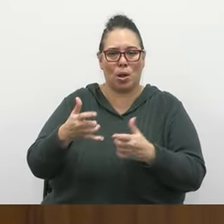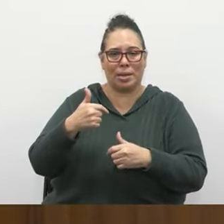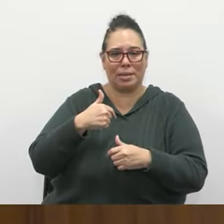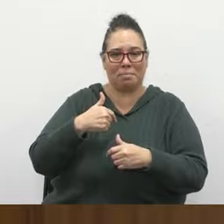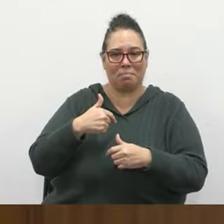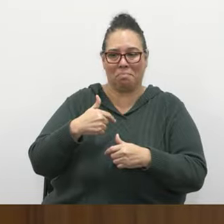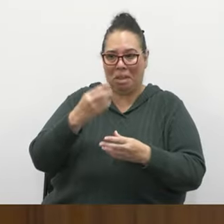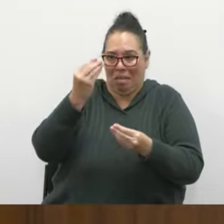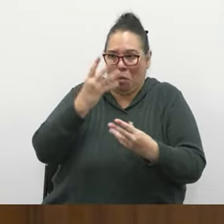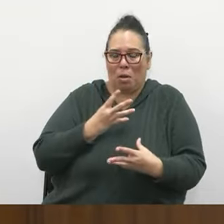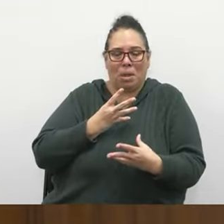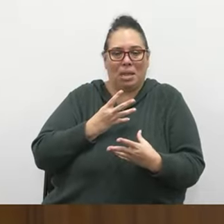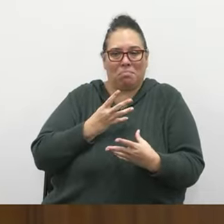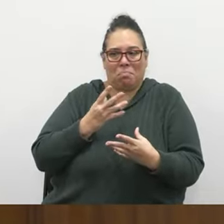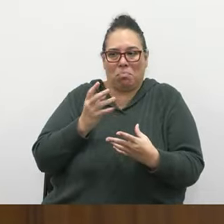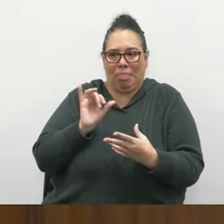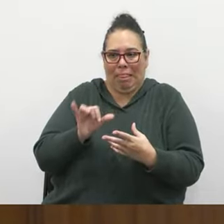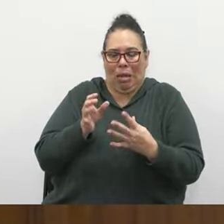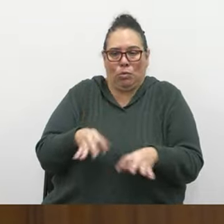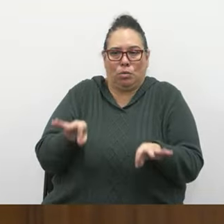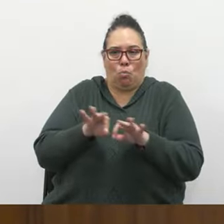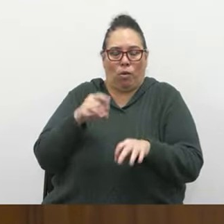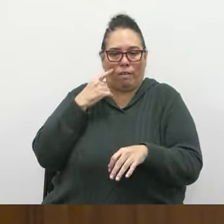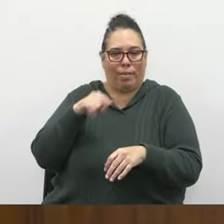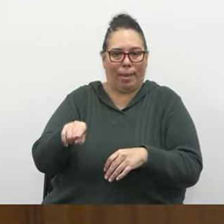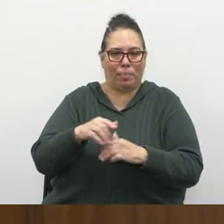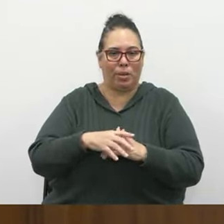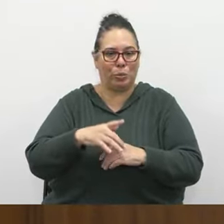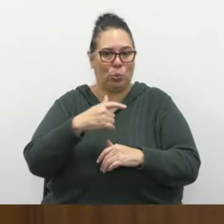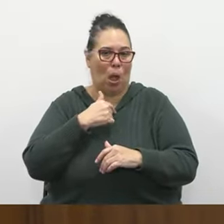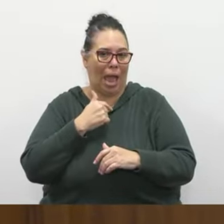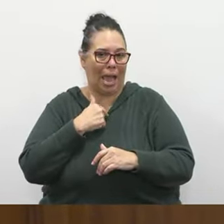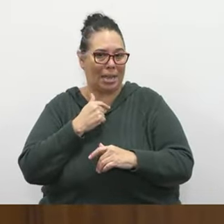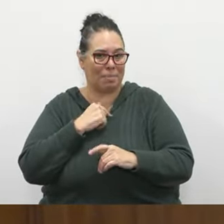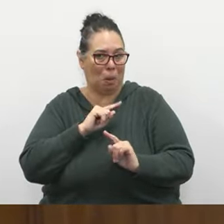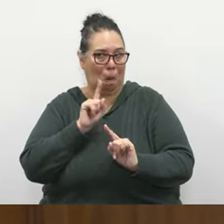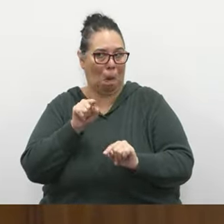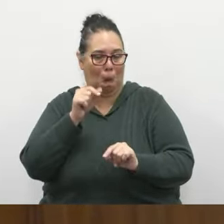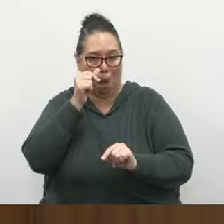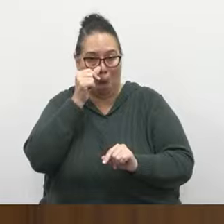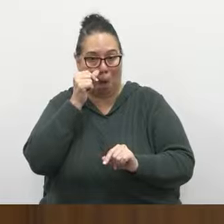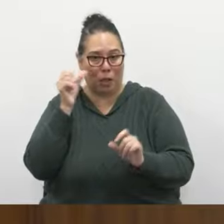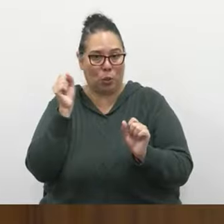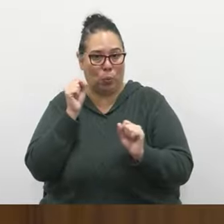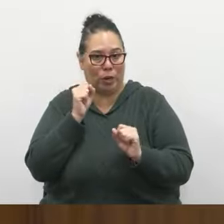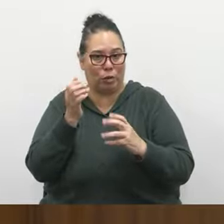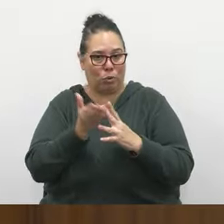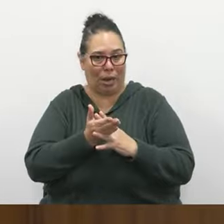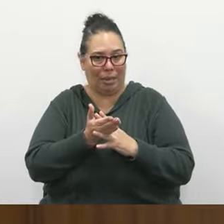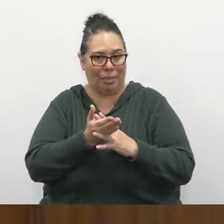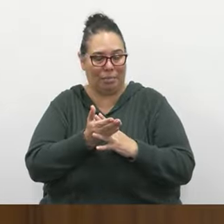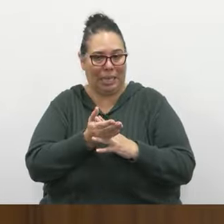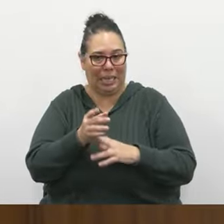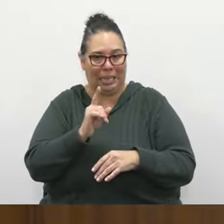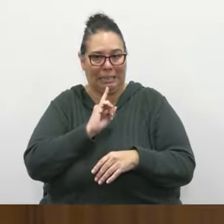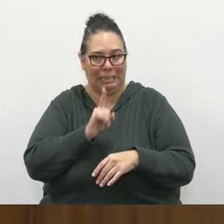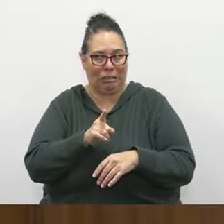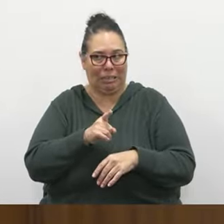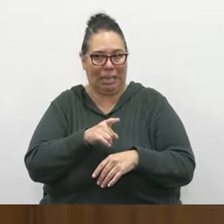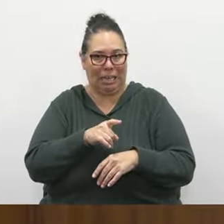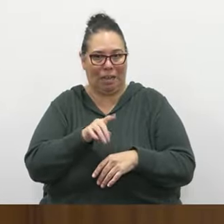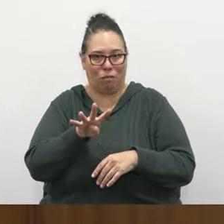them at Herrera Nieto. So I'm going to spend some time over the winter break. There are literally, I want to say like